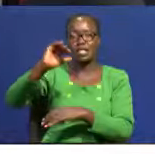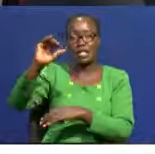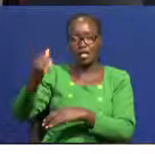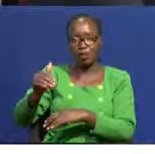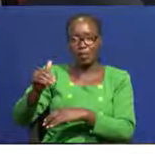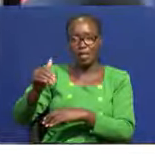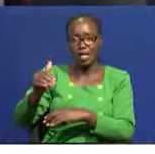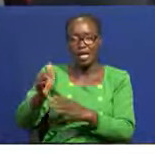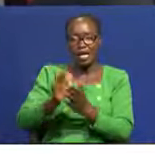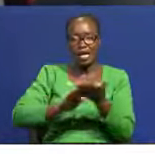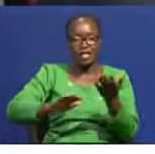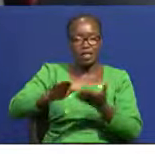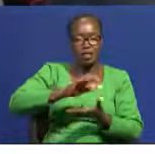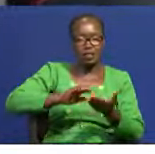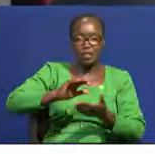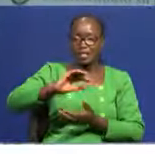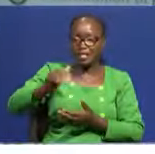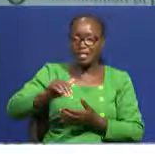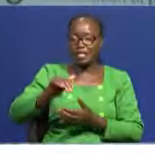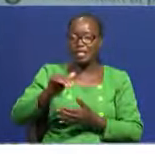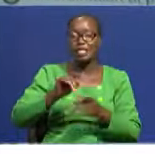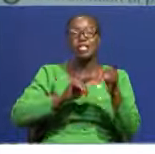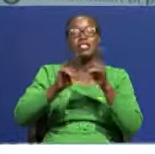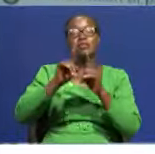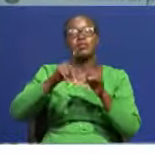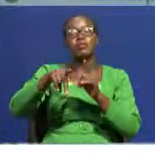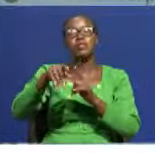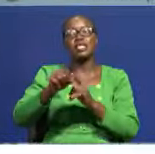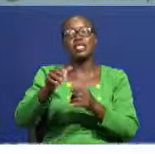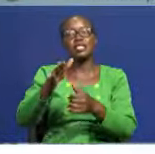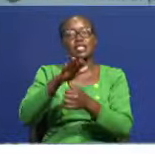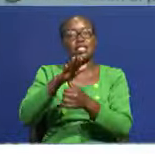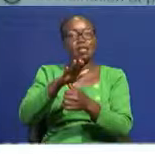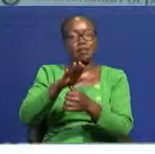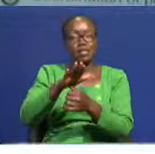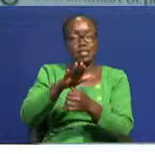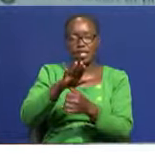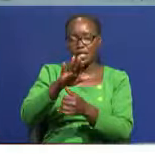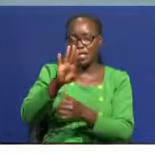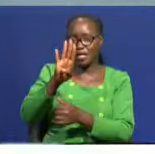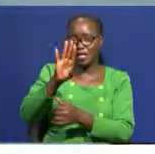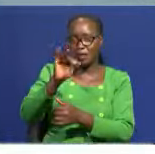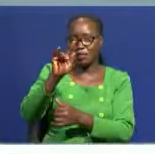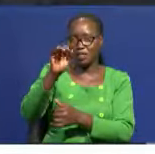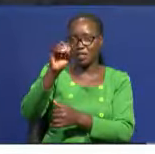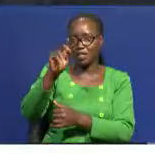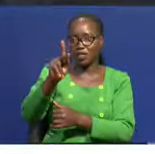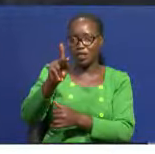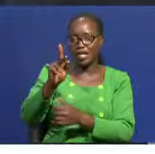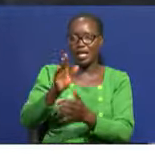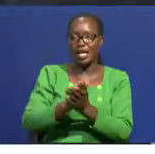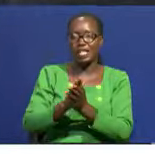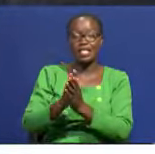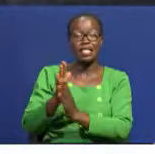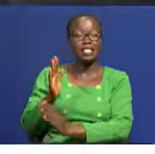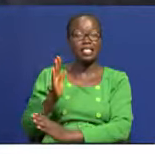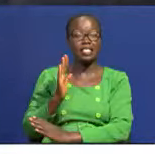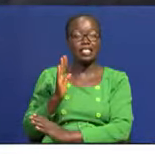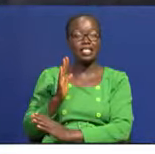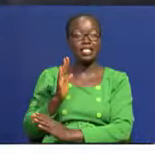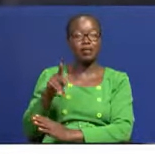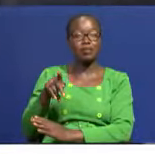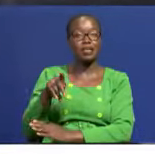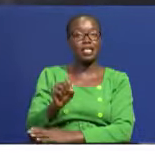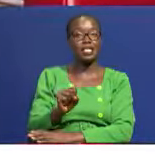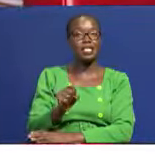and cosmopolitan areas, Immigration Principal Secretary Ambassador Julius Bitok and his interior counterpart Raymond